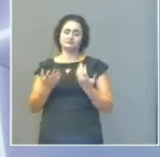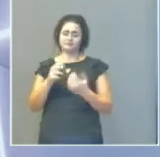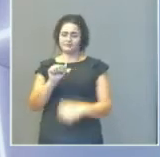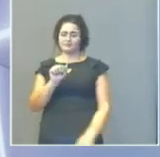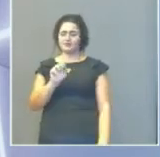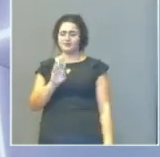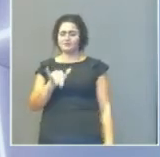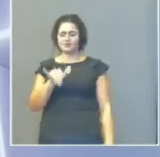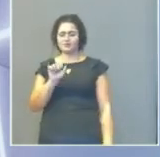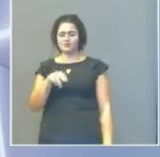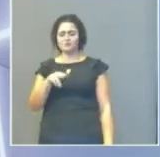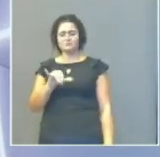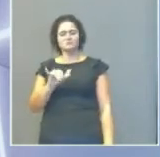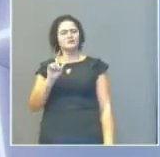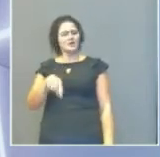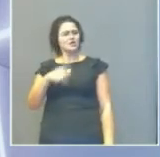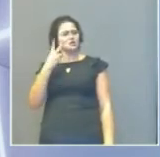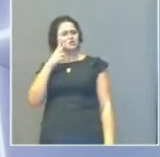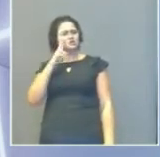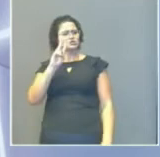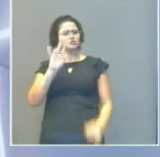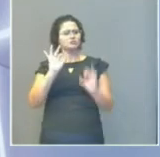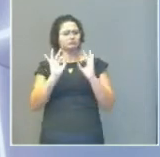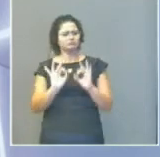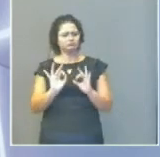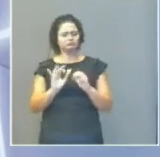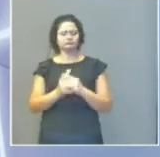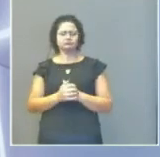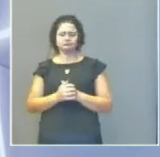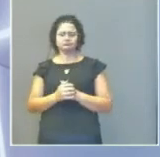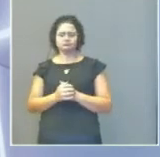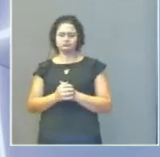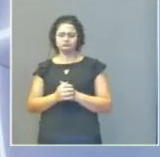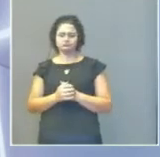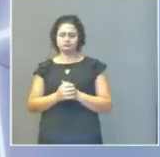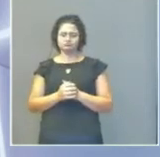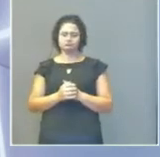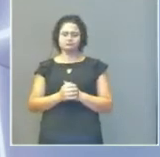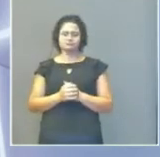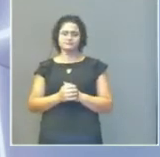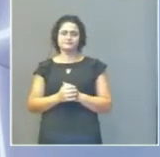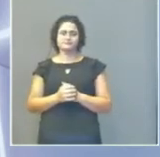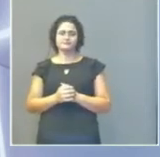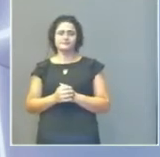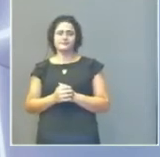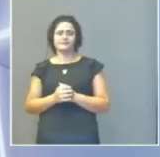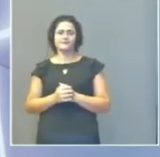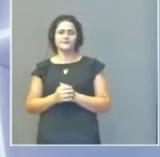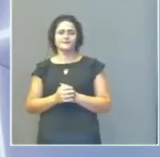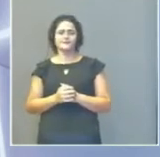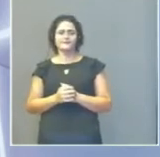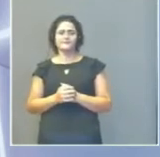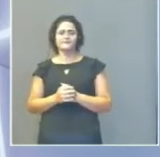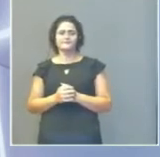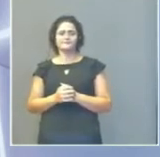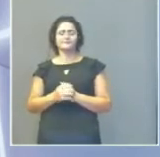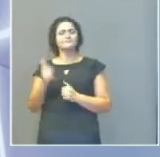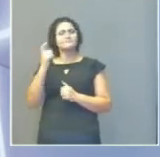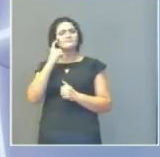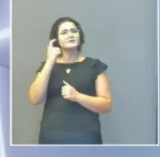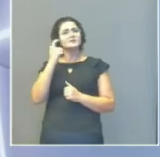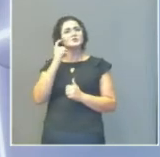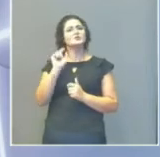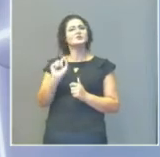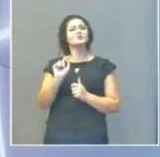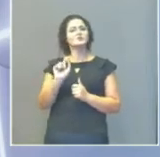story that designates the following, or signifies the following, that they thought they had buried